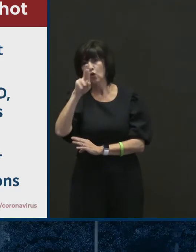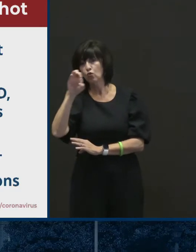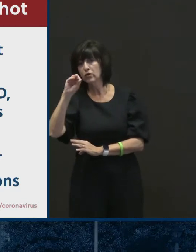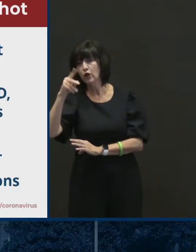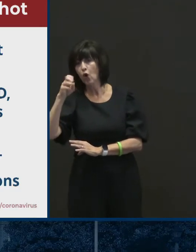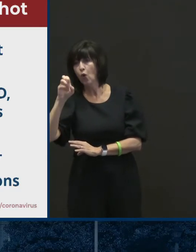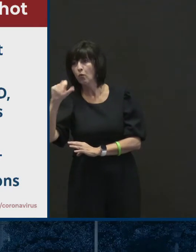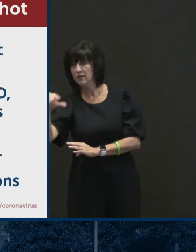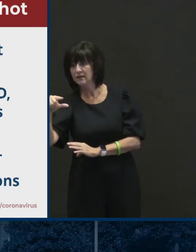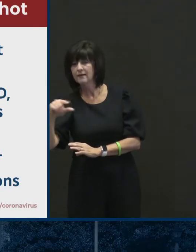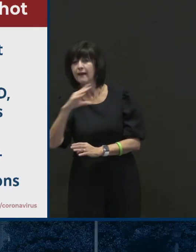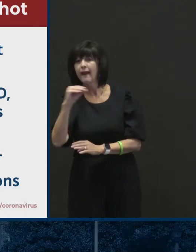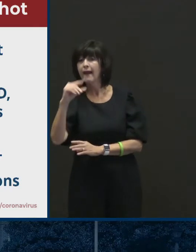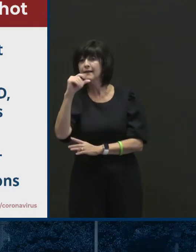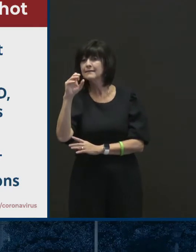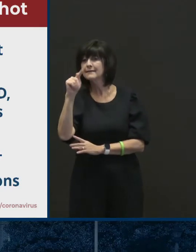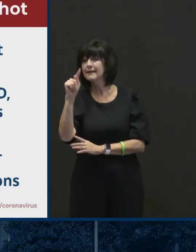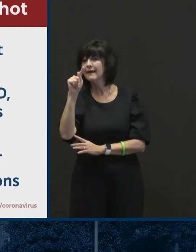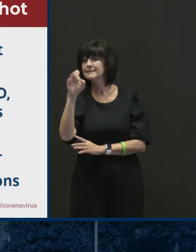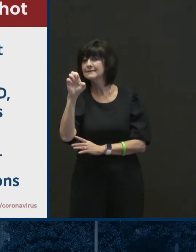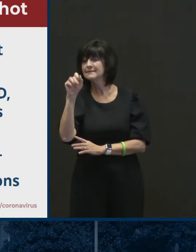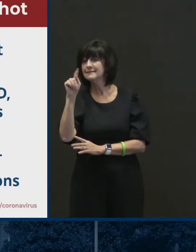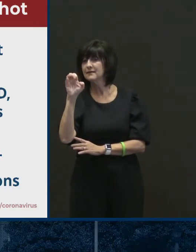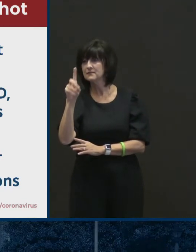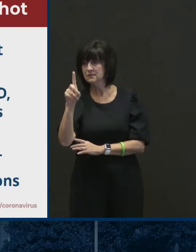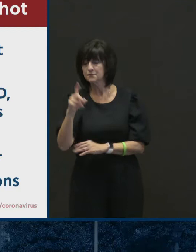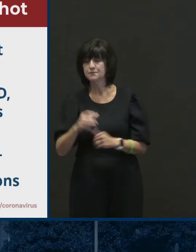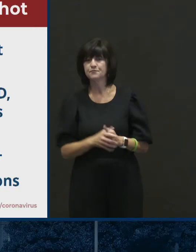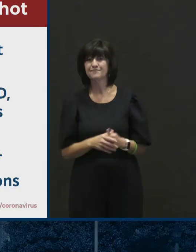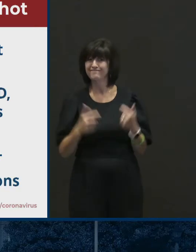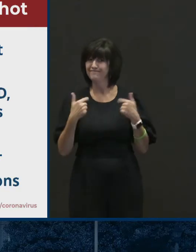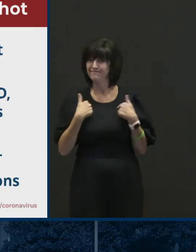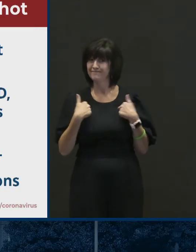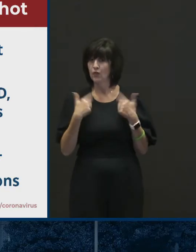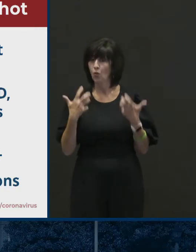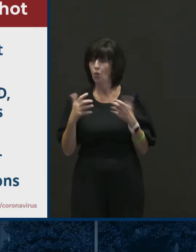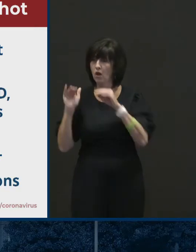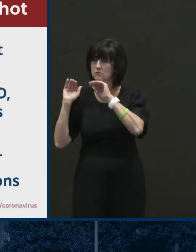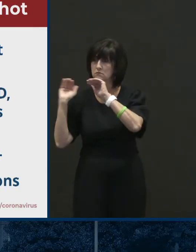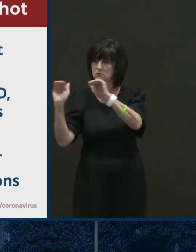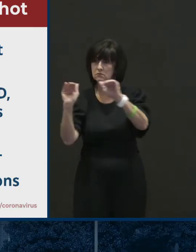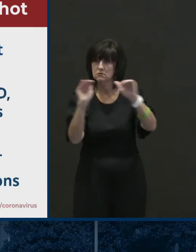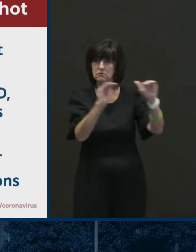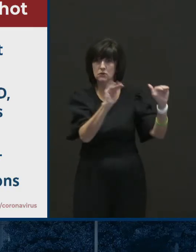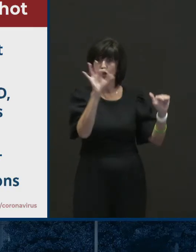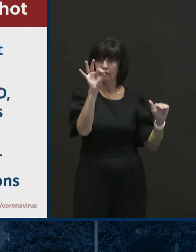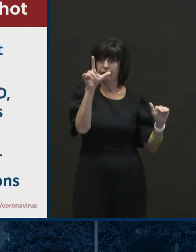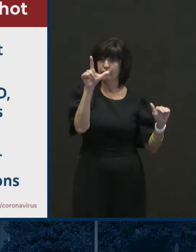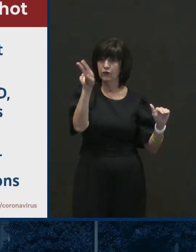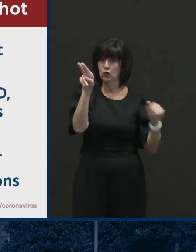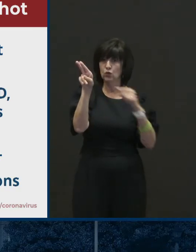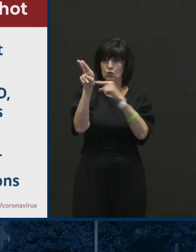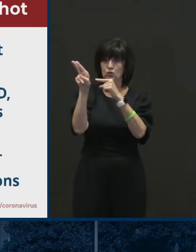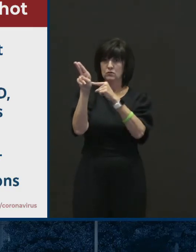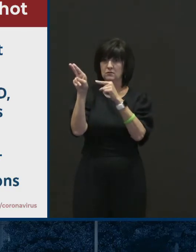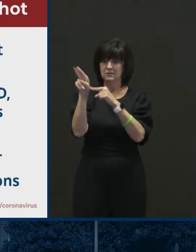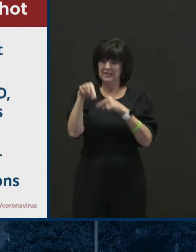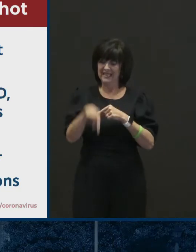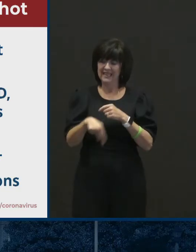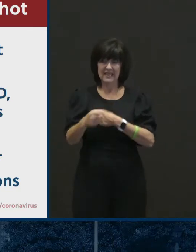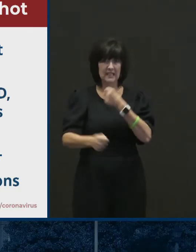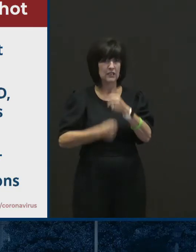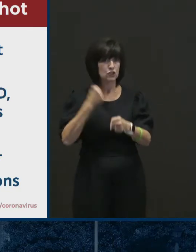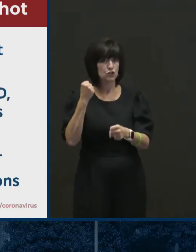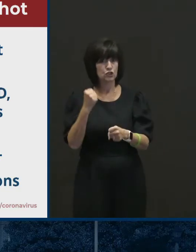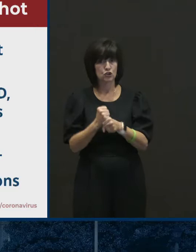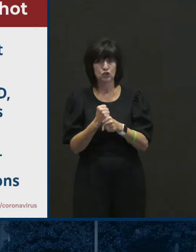Just a quick reminder about the flu shots. Flu is something that we're all over this year. We have got to make